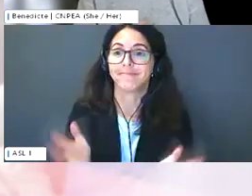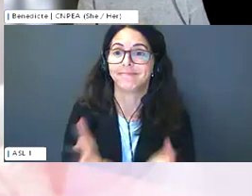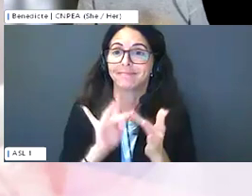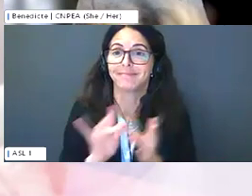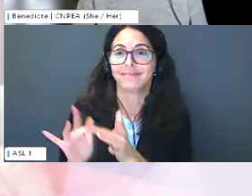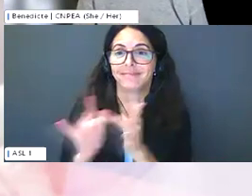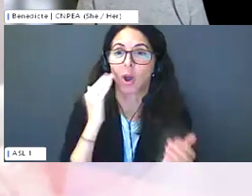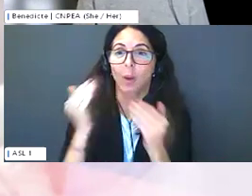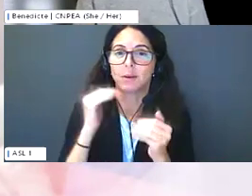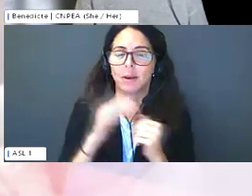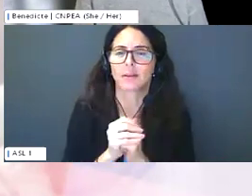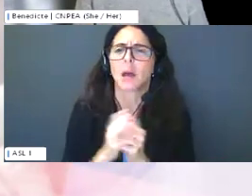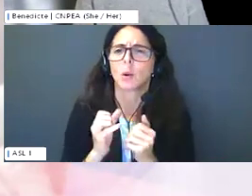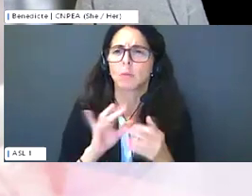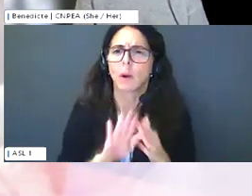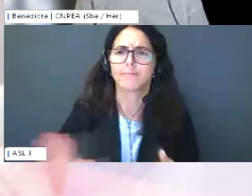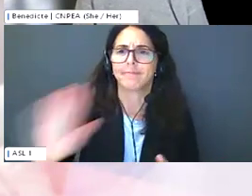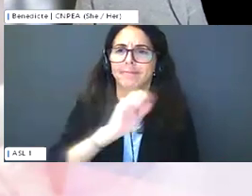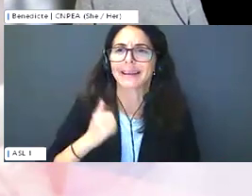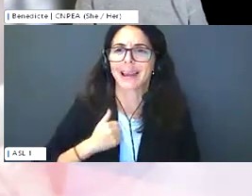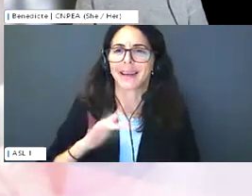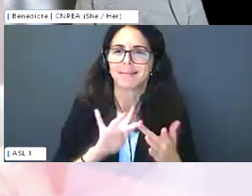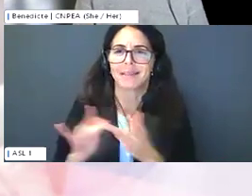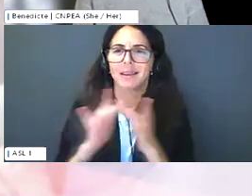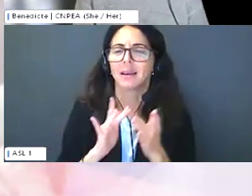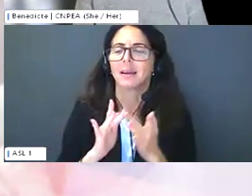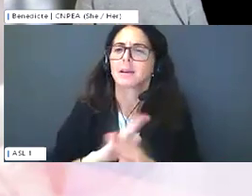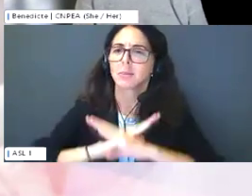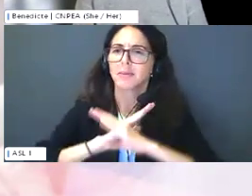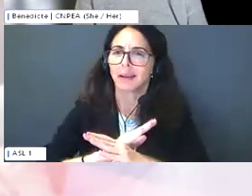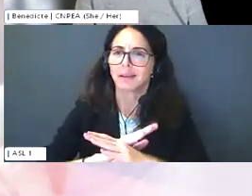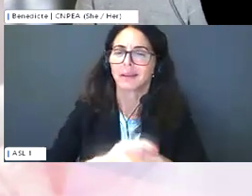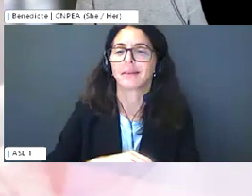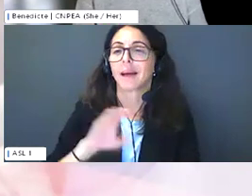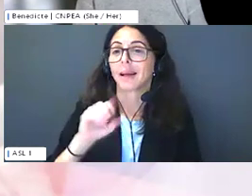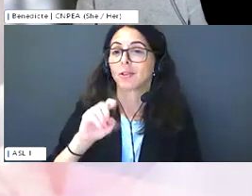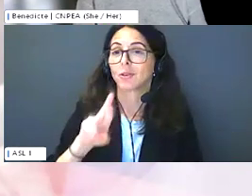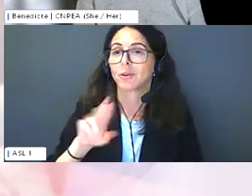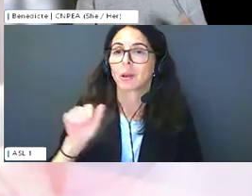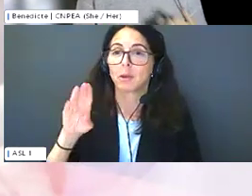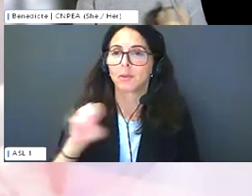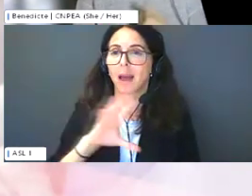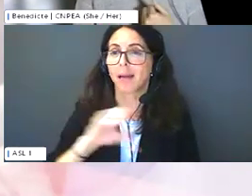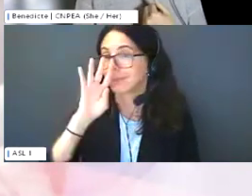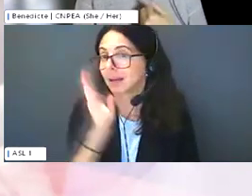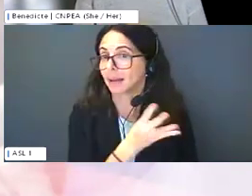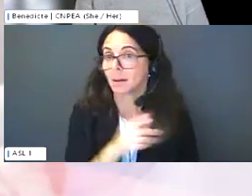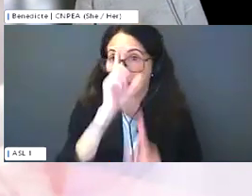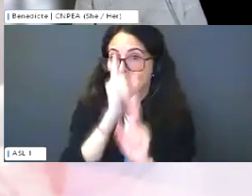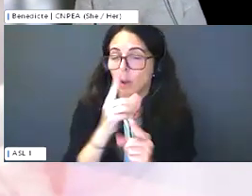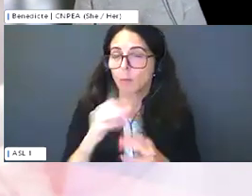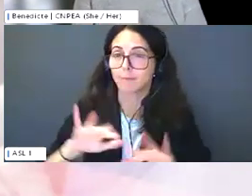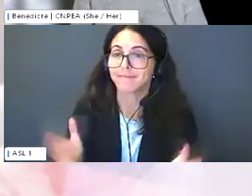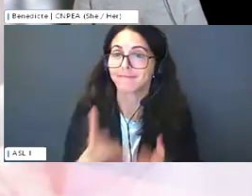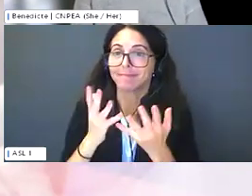to build a coordinated pan-Canadian approach to the prevention of elder abuse and neglect. So through our work, we aim to promote the rights of